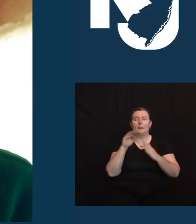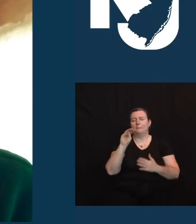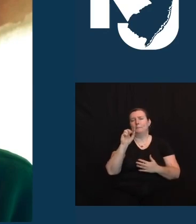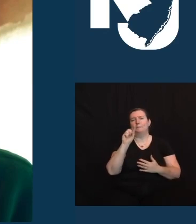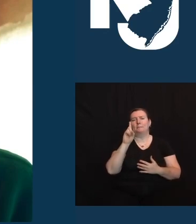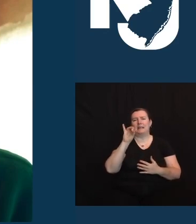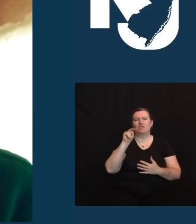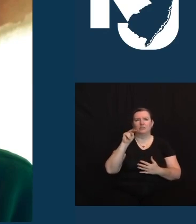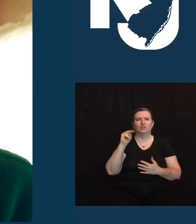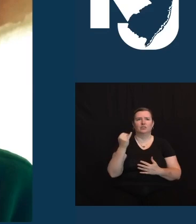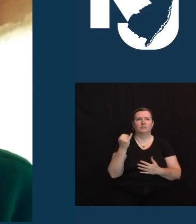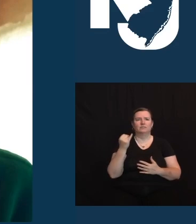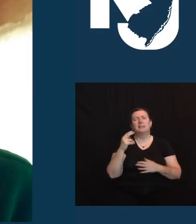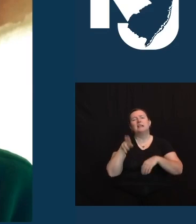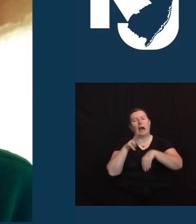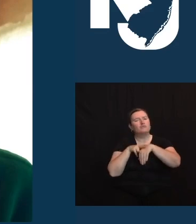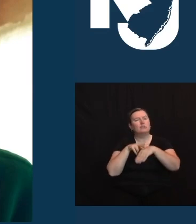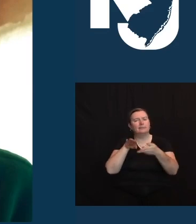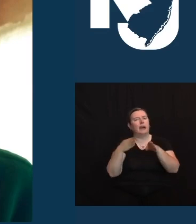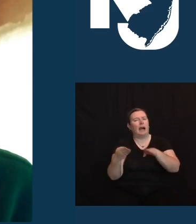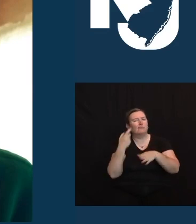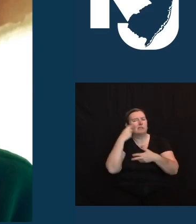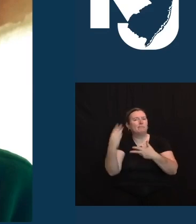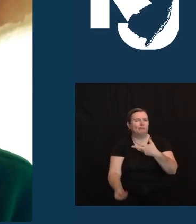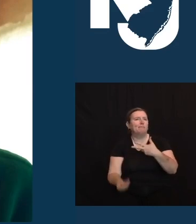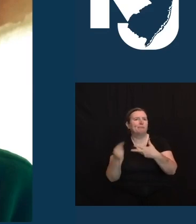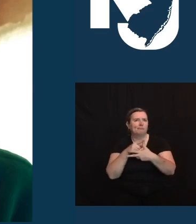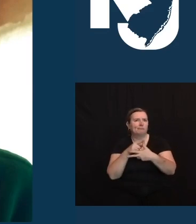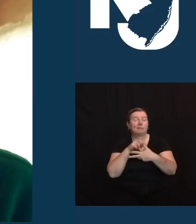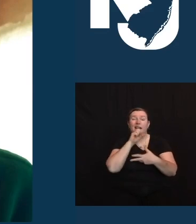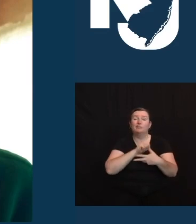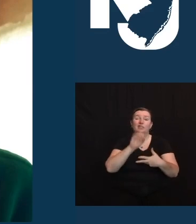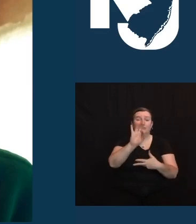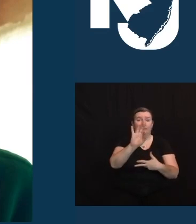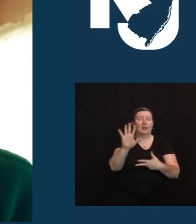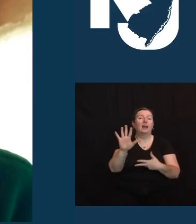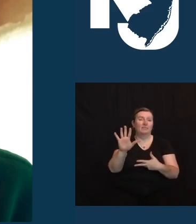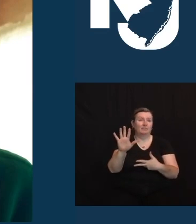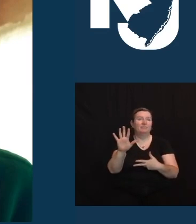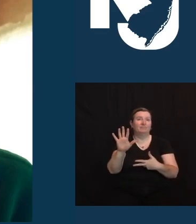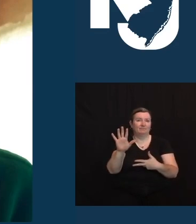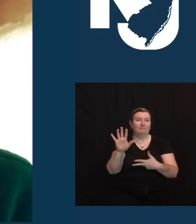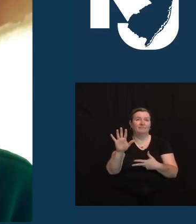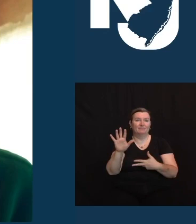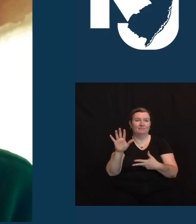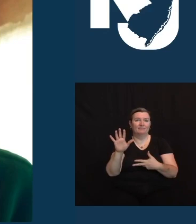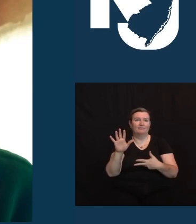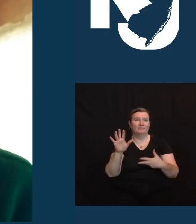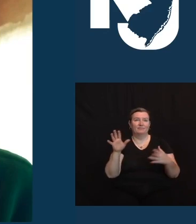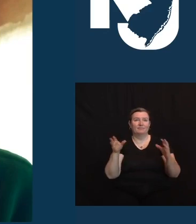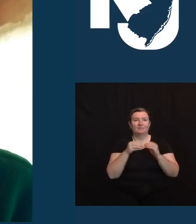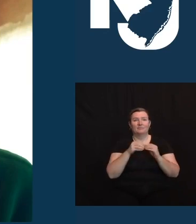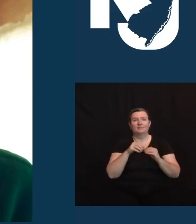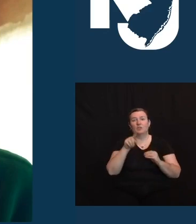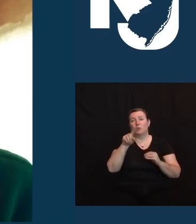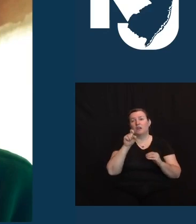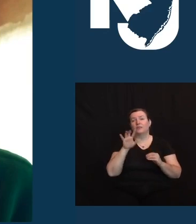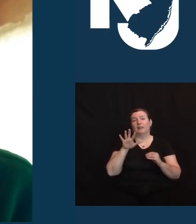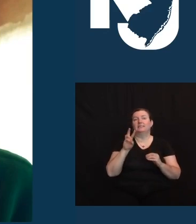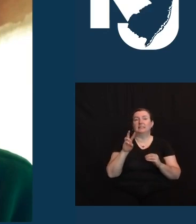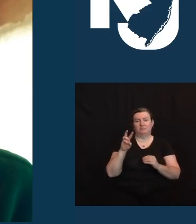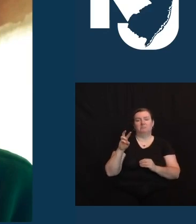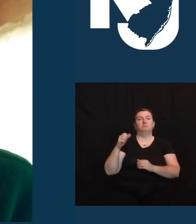causes on July 2nd at the age of 95. And he was one of the 156,000 troops who